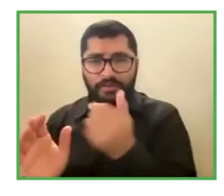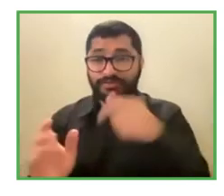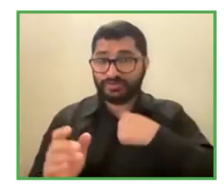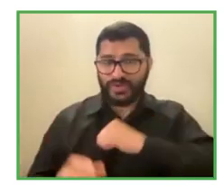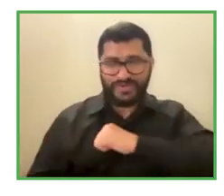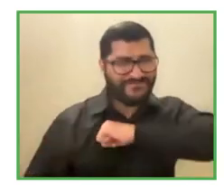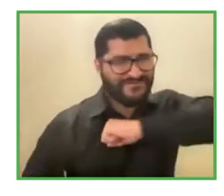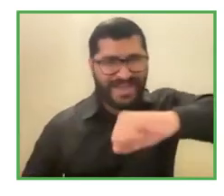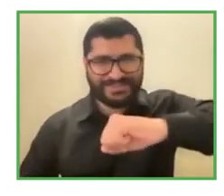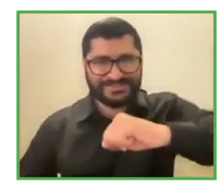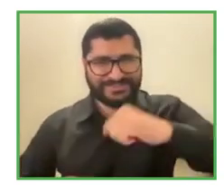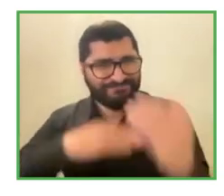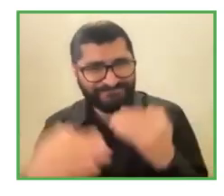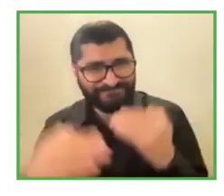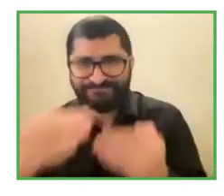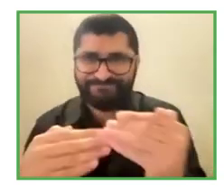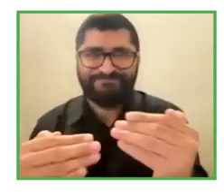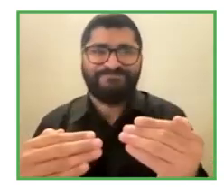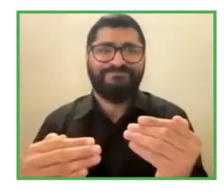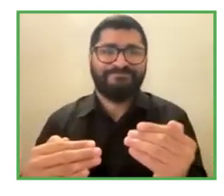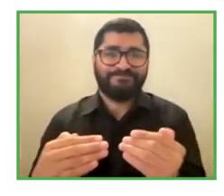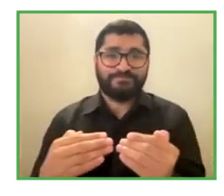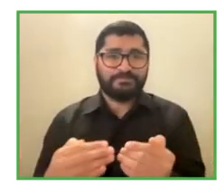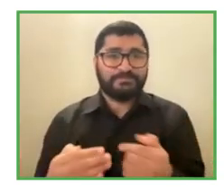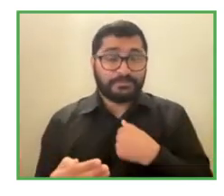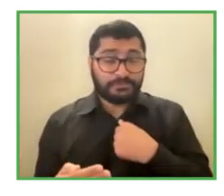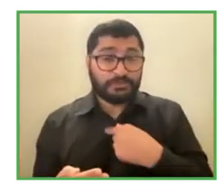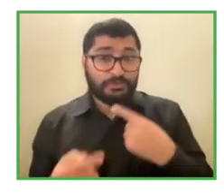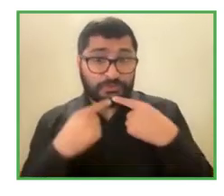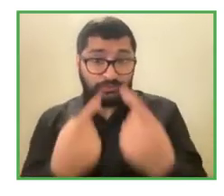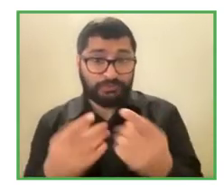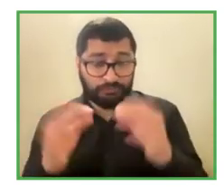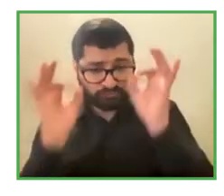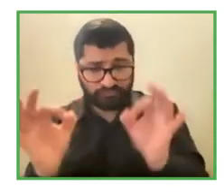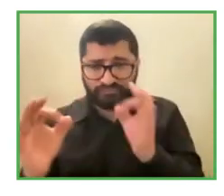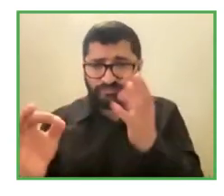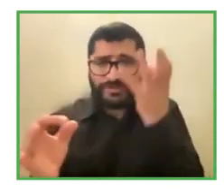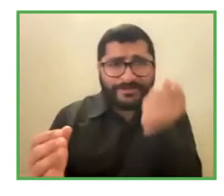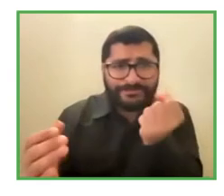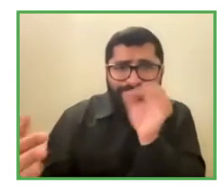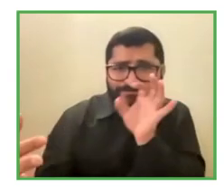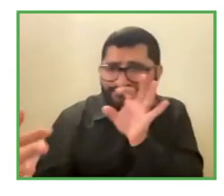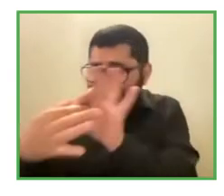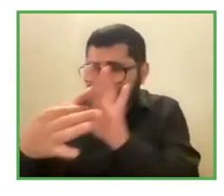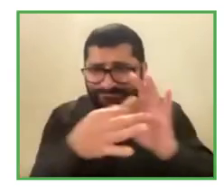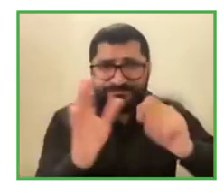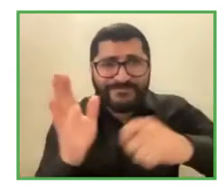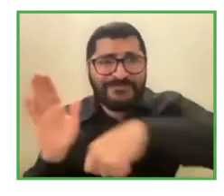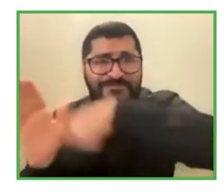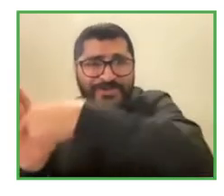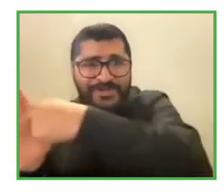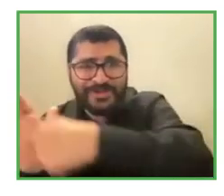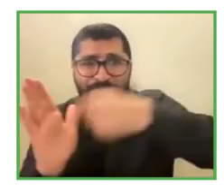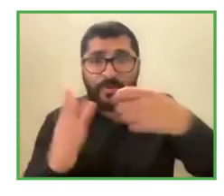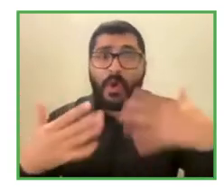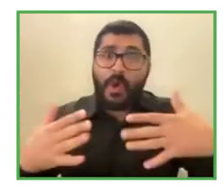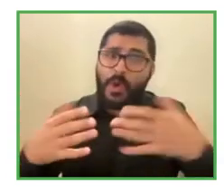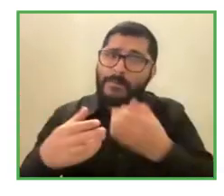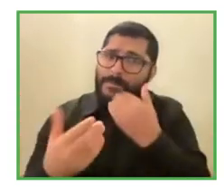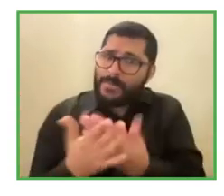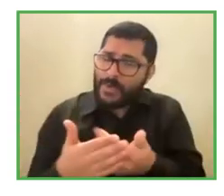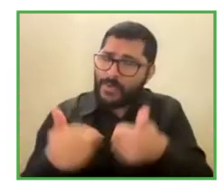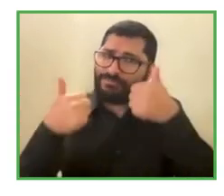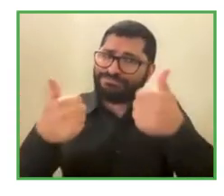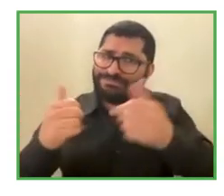and so that everything is done as fast as possible. When we are part of such a big project and such